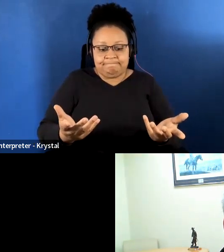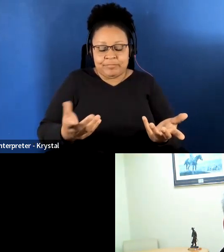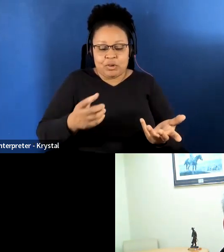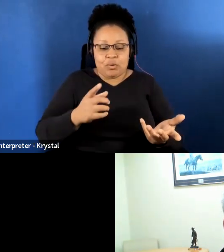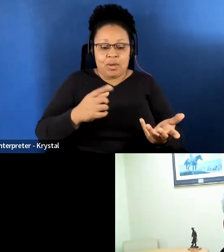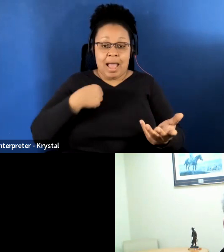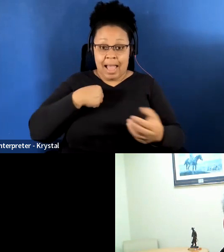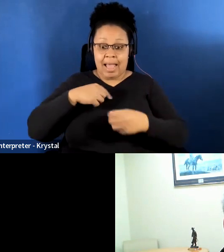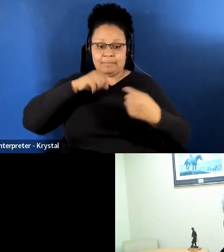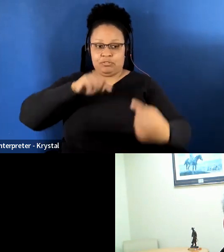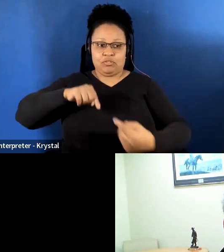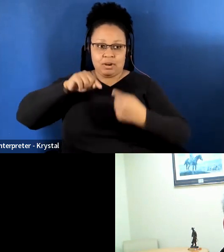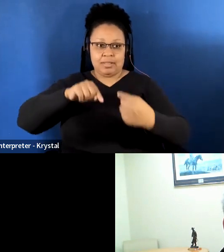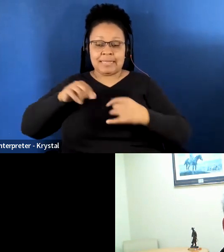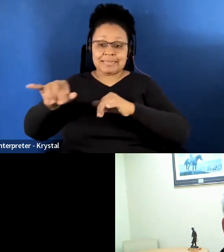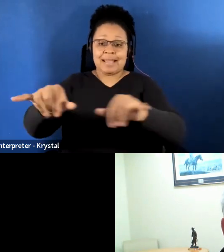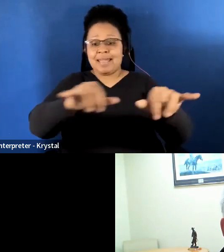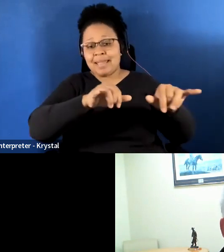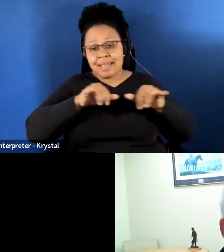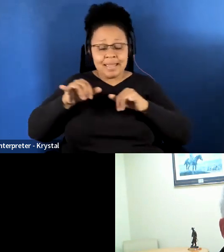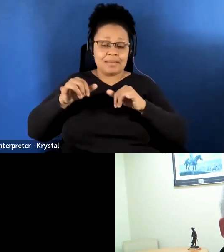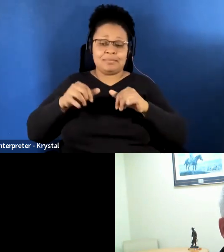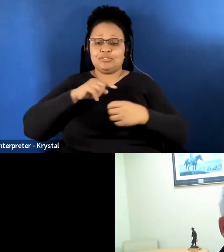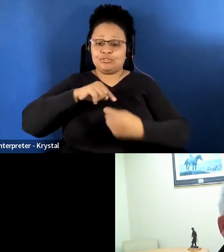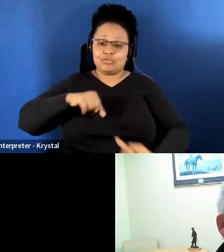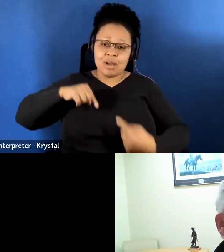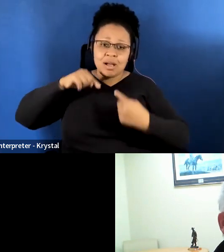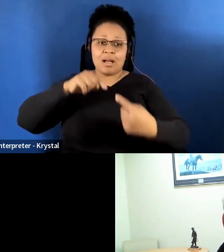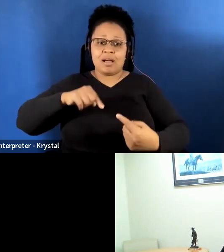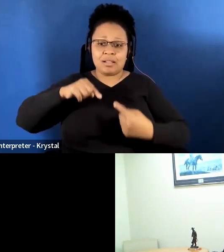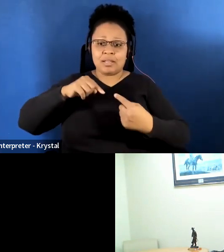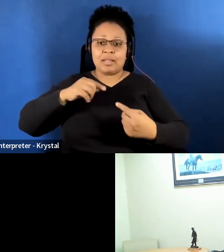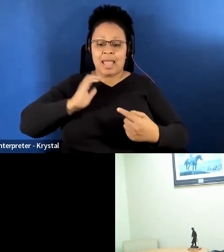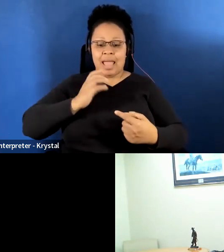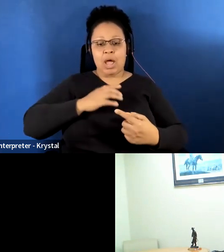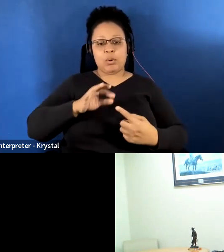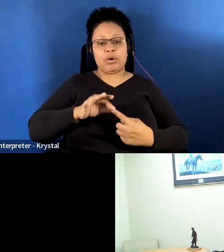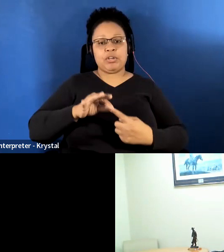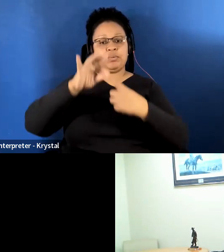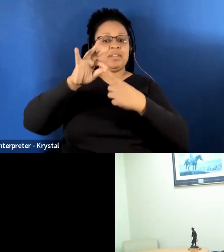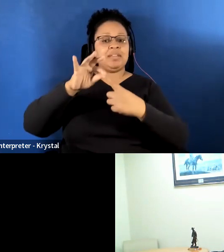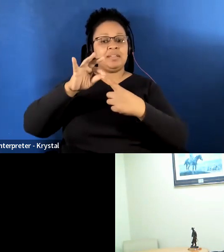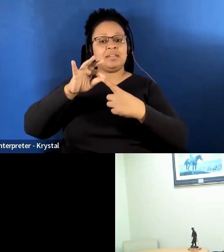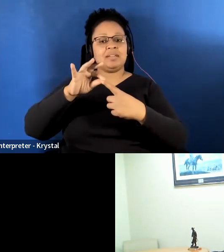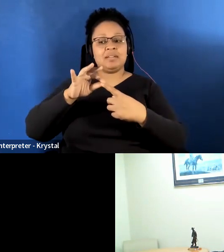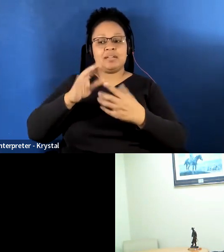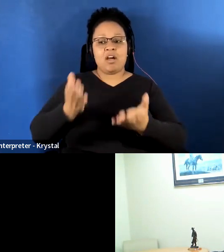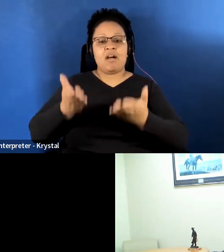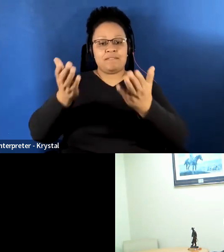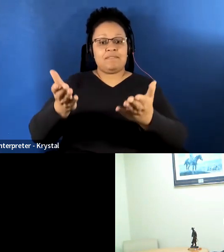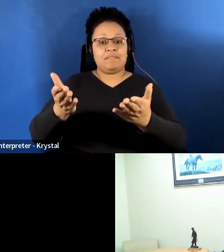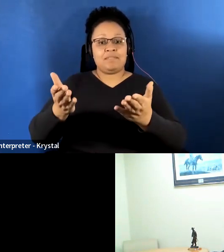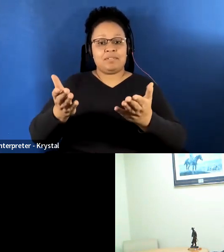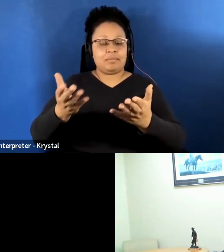I'm struggling, like all of you are struggling with, since we lost our unique edge, like for instance, I'll give you an example.